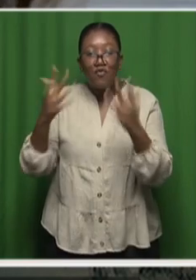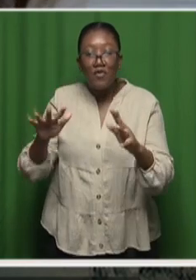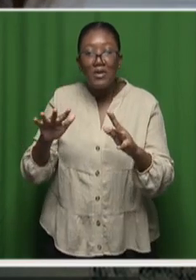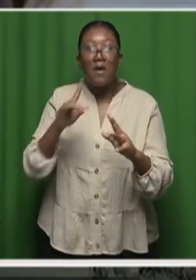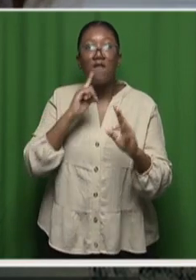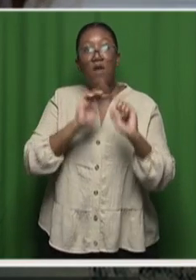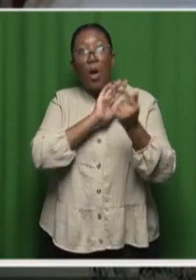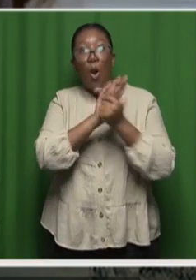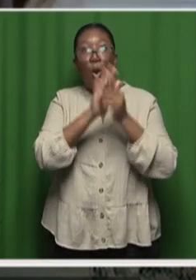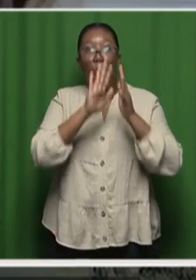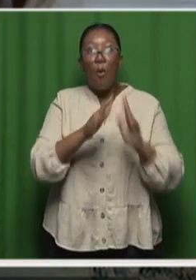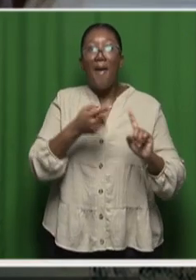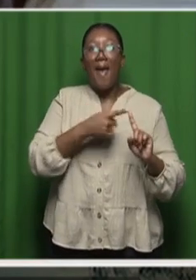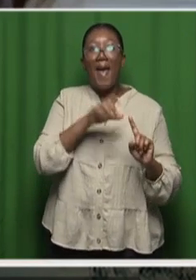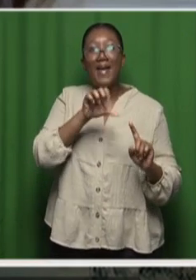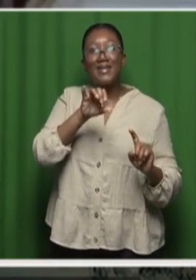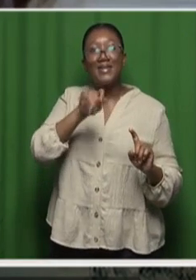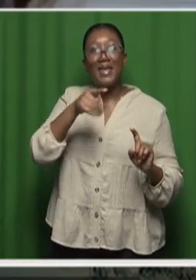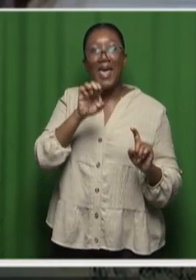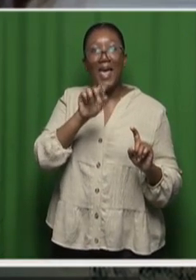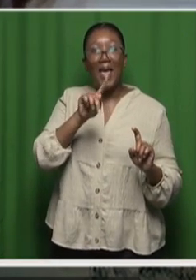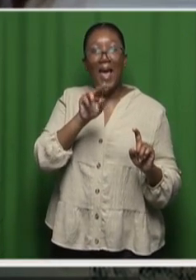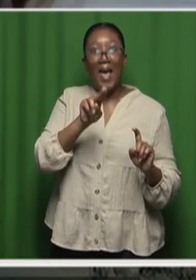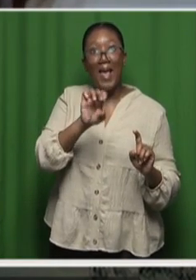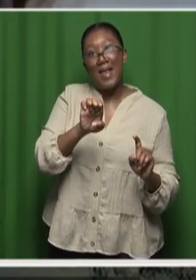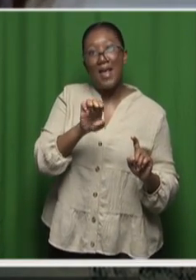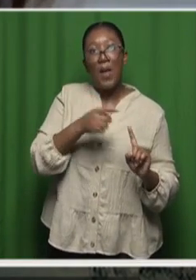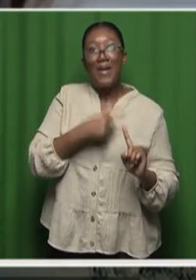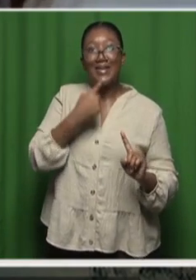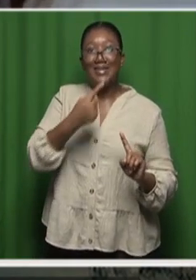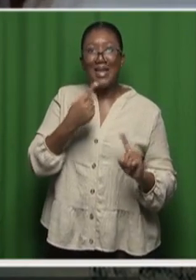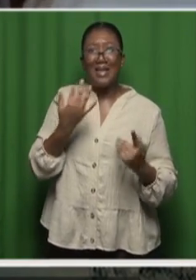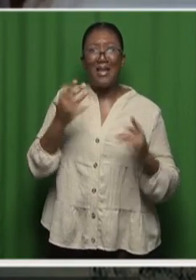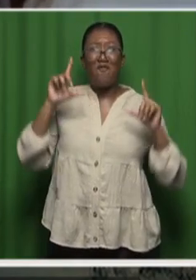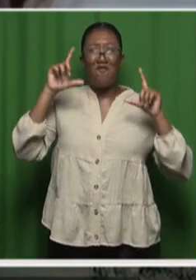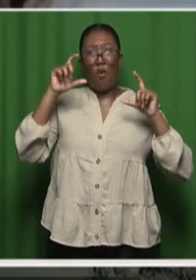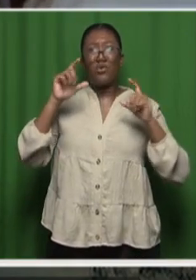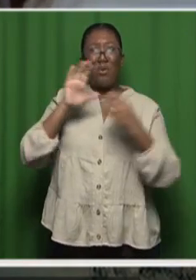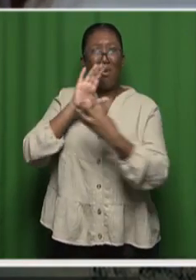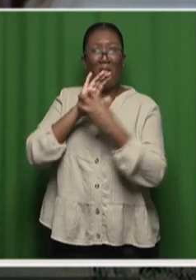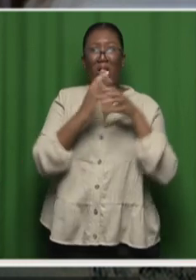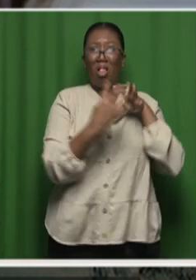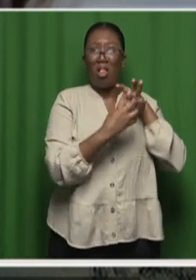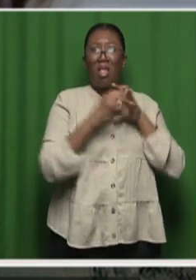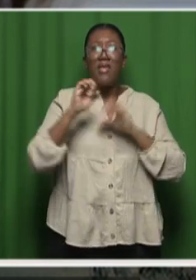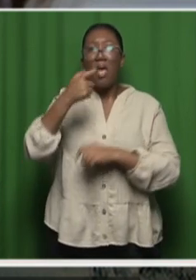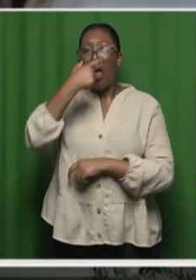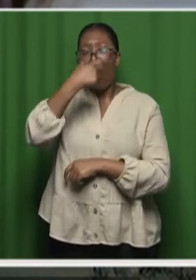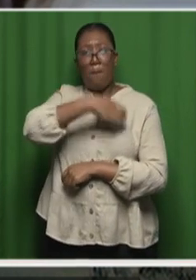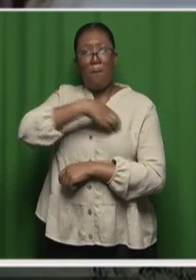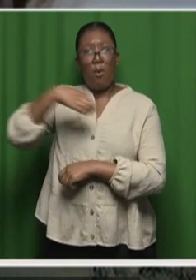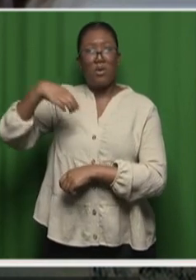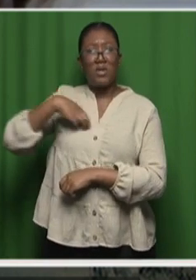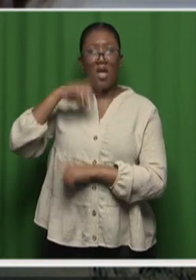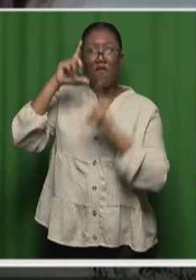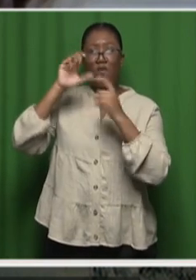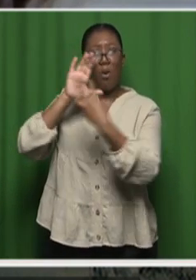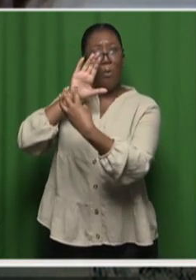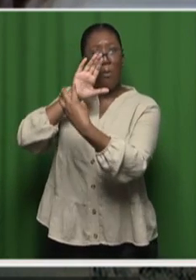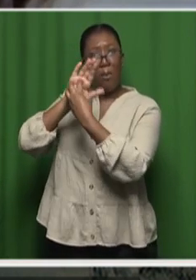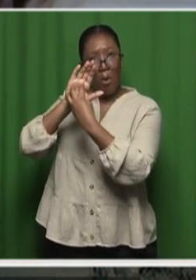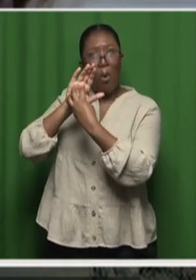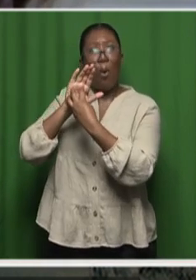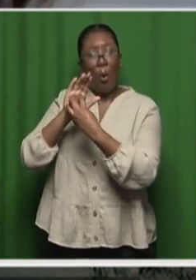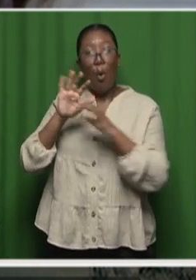lawyer Sekekane, saying that it would be ridiculous to think voters will confuse Ramaphosa's face on the ballot with whoever will be